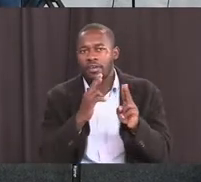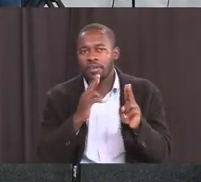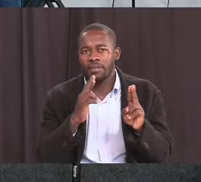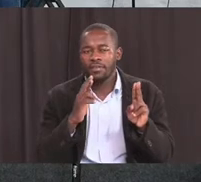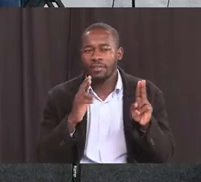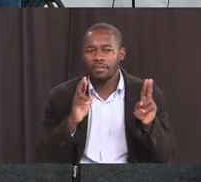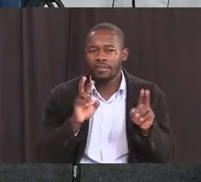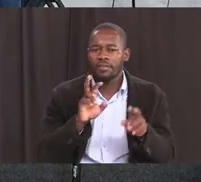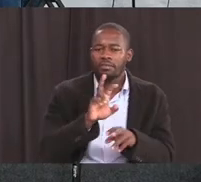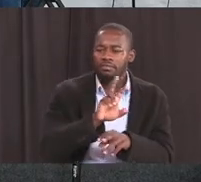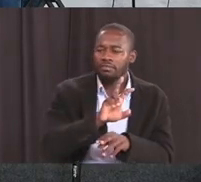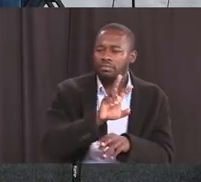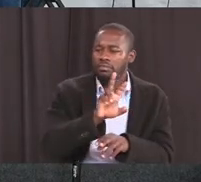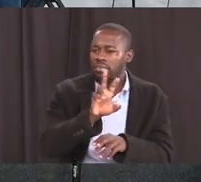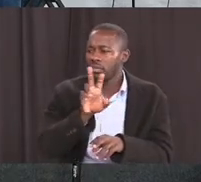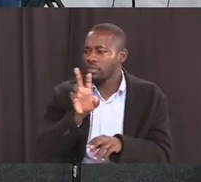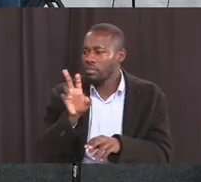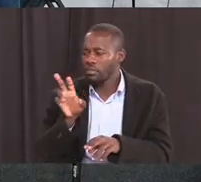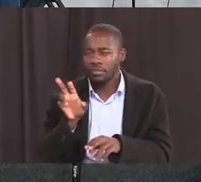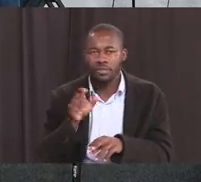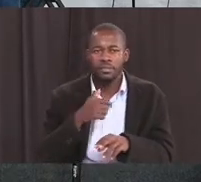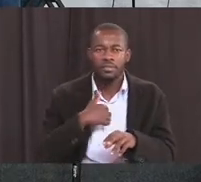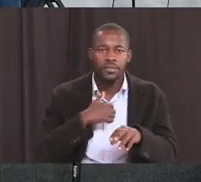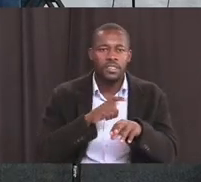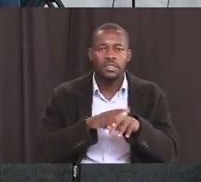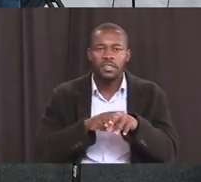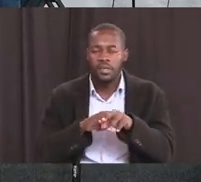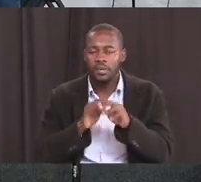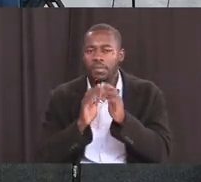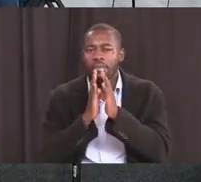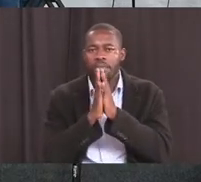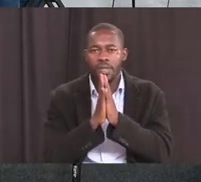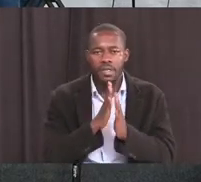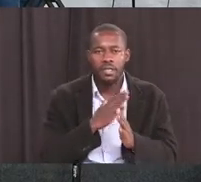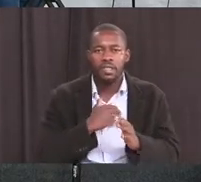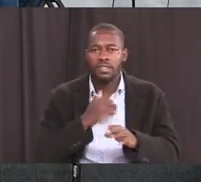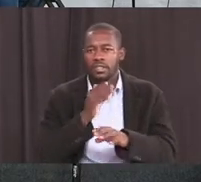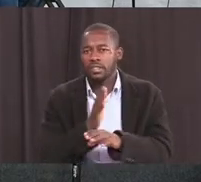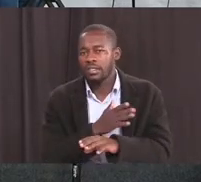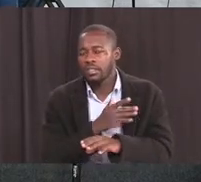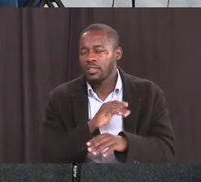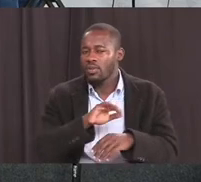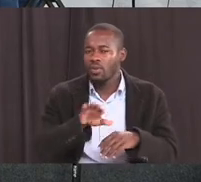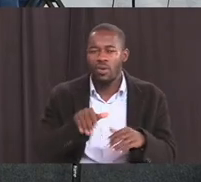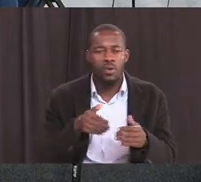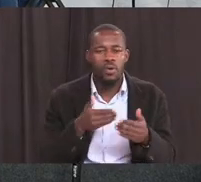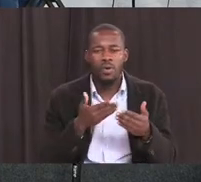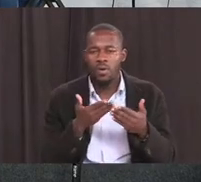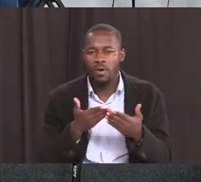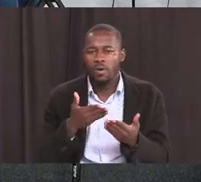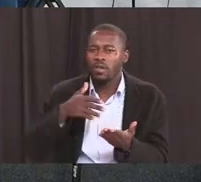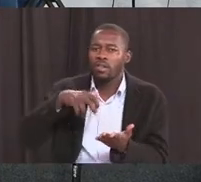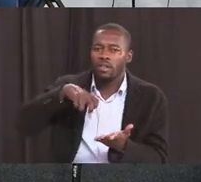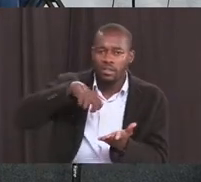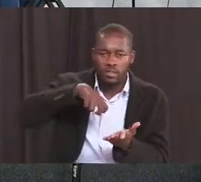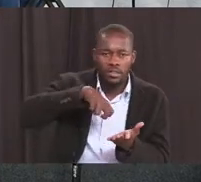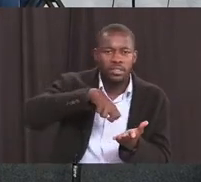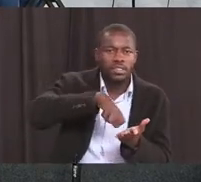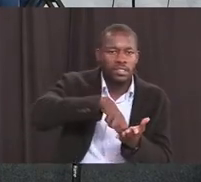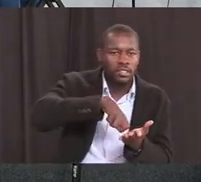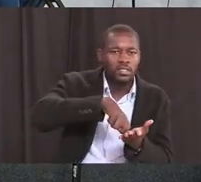stirring as we pray and sing. We're on our knees, we're on